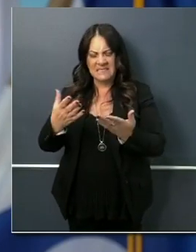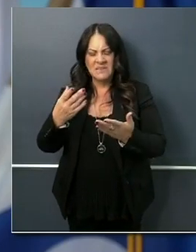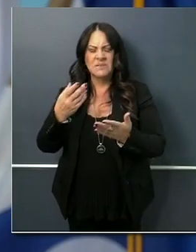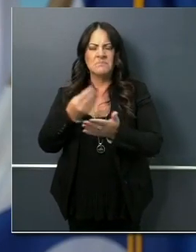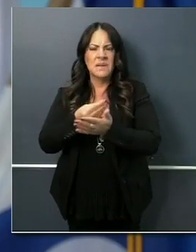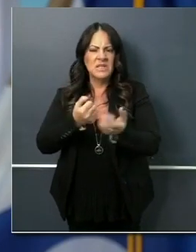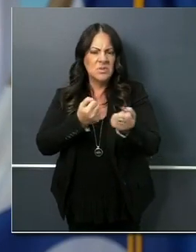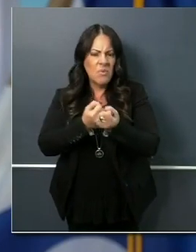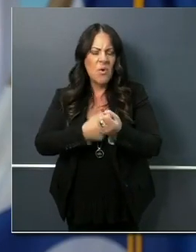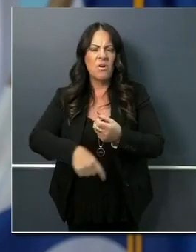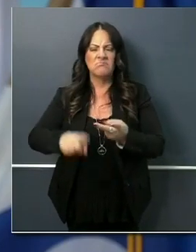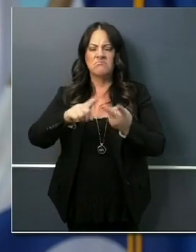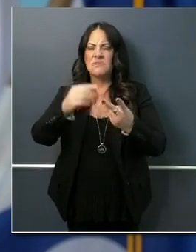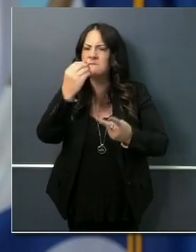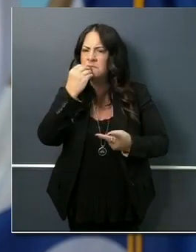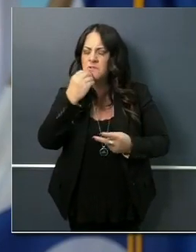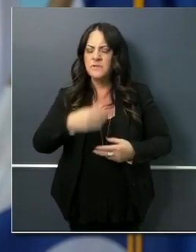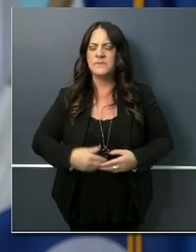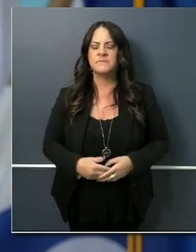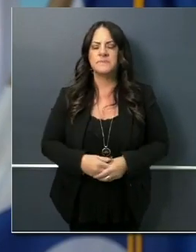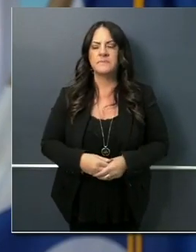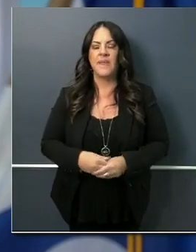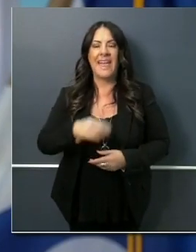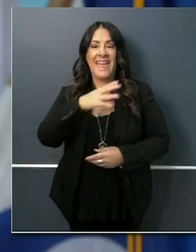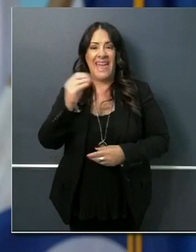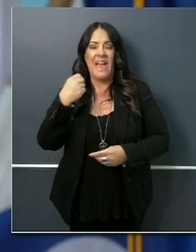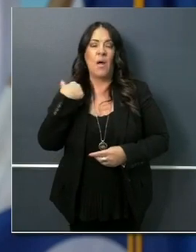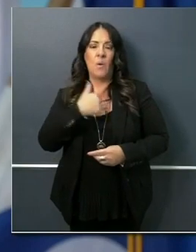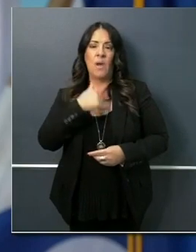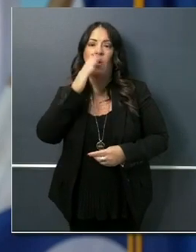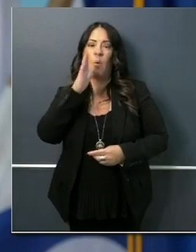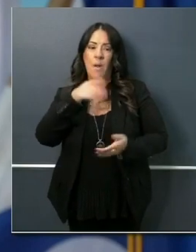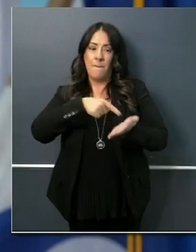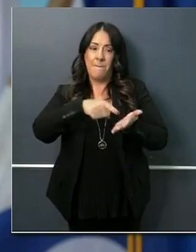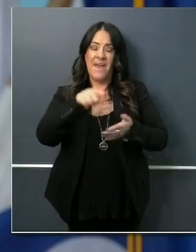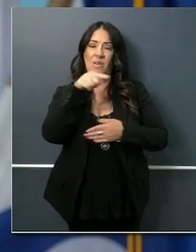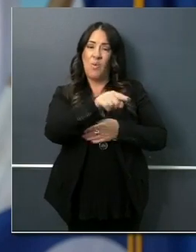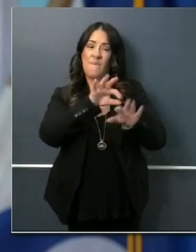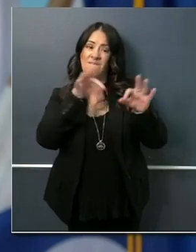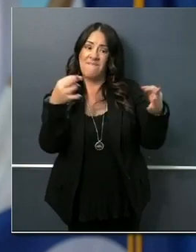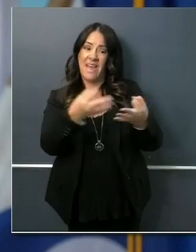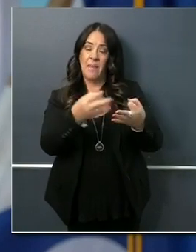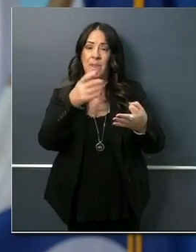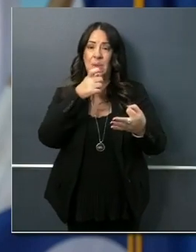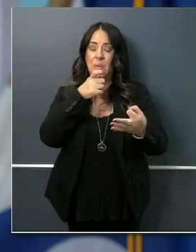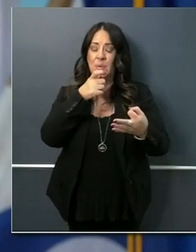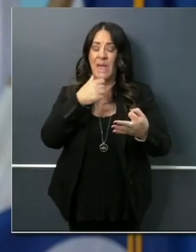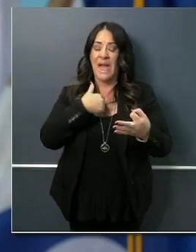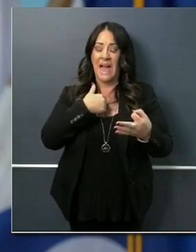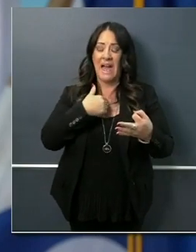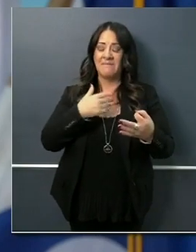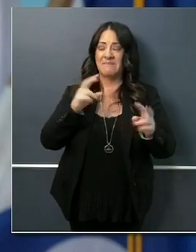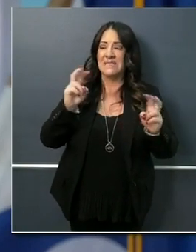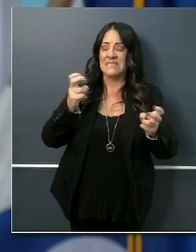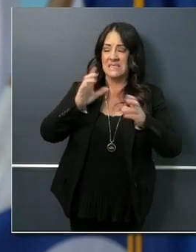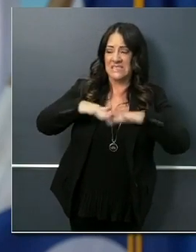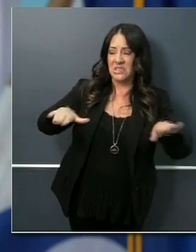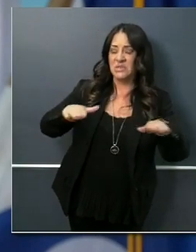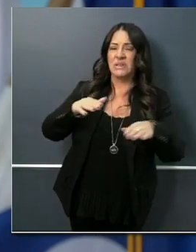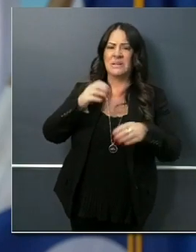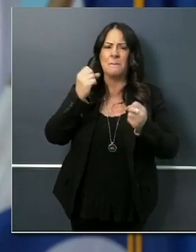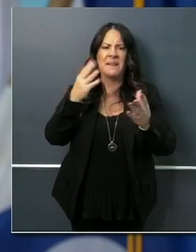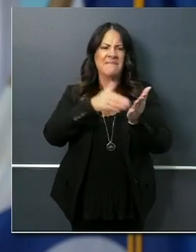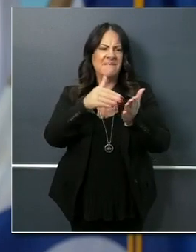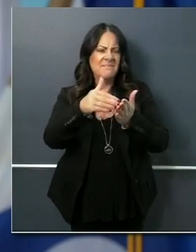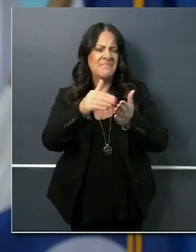two, we are providing additional $200 a month for families that are most at risk. Thousands and thousands of